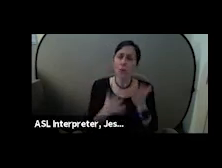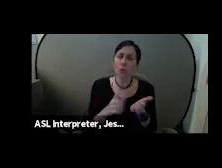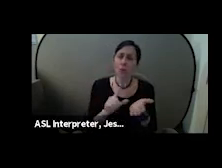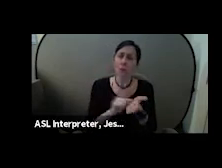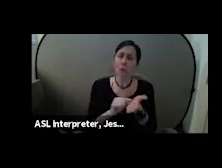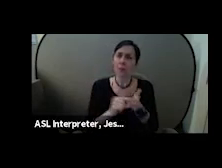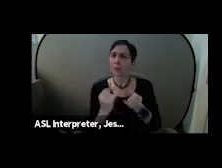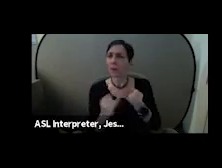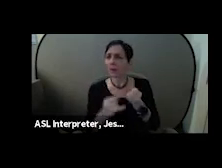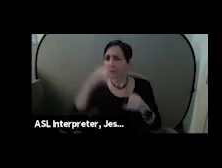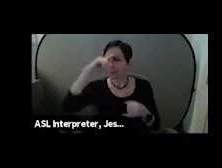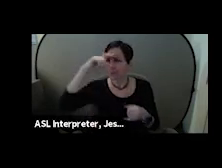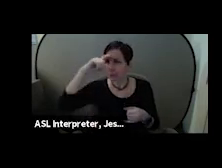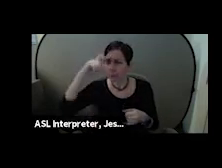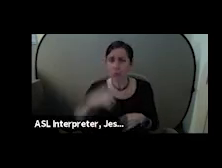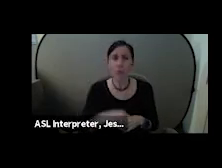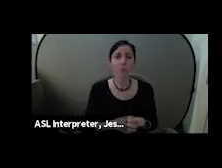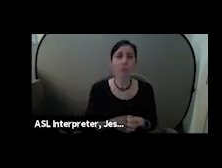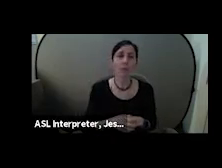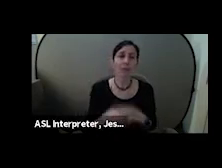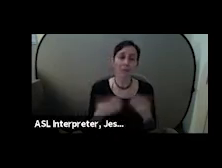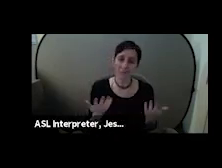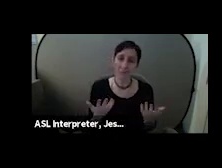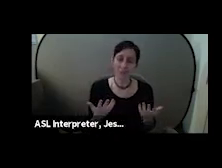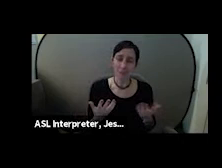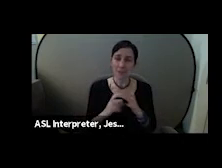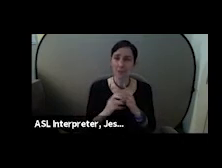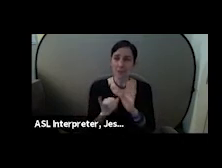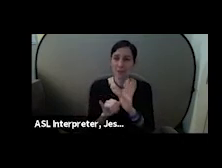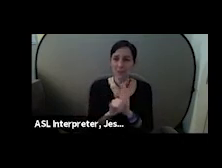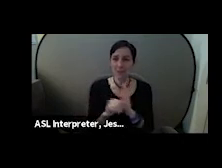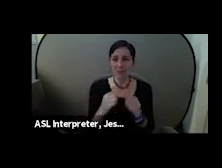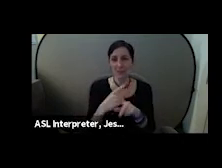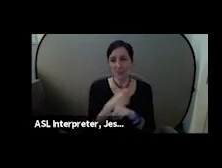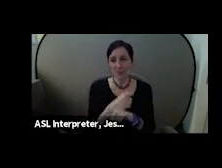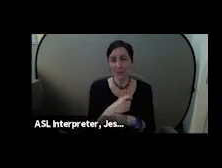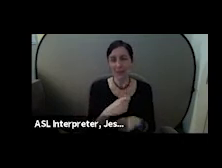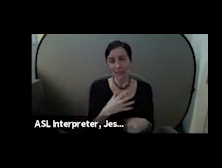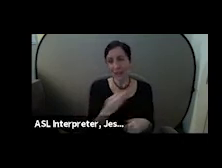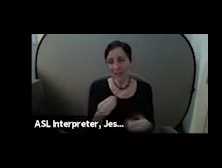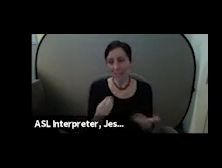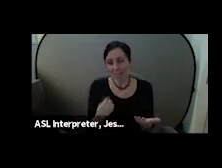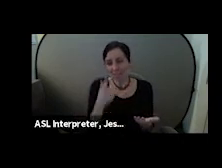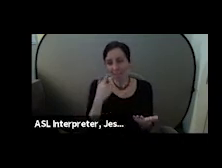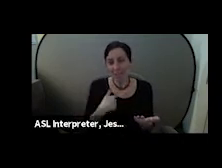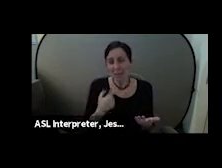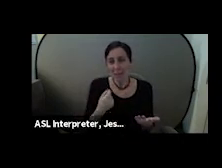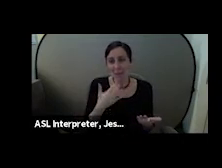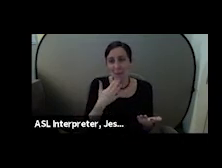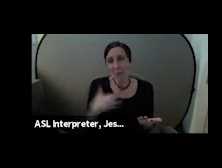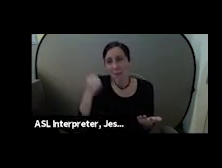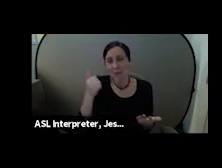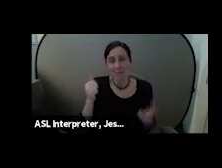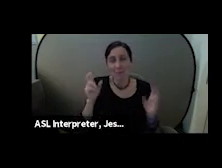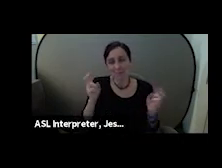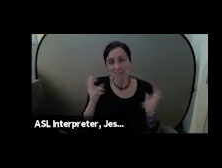So, as you can see, it gets pretty complicated, especially when you've been on the planet for a couple of minutes.